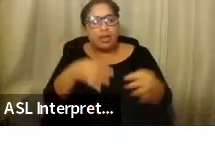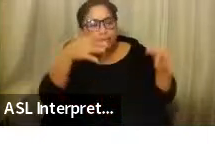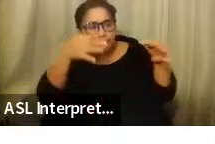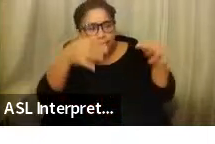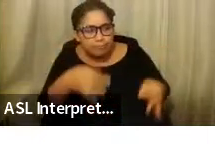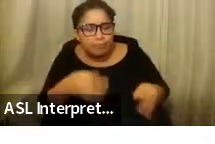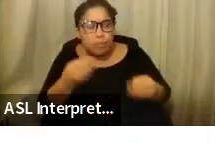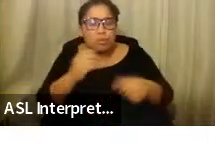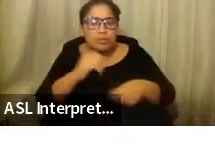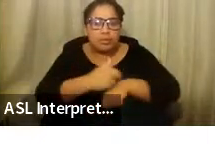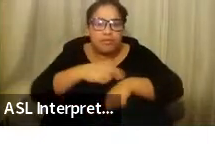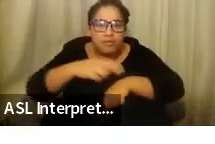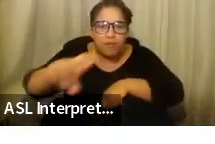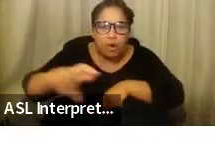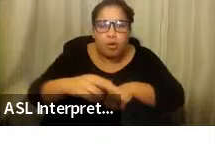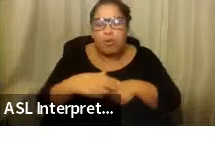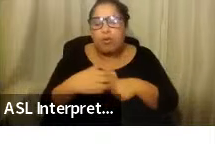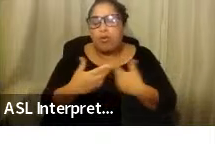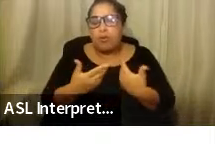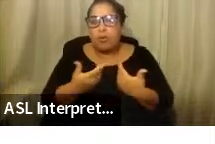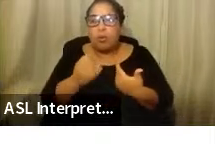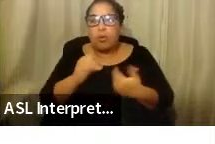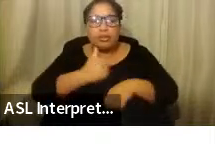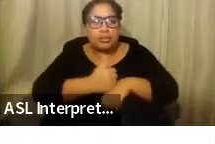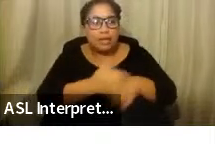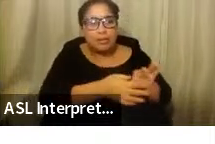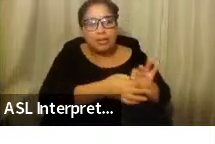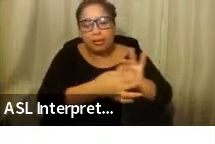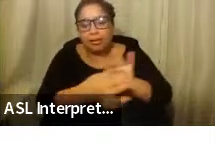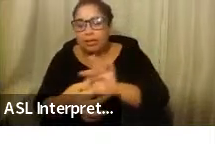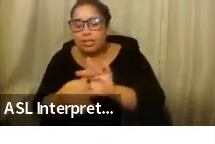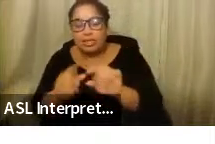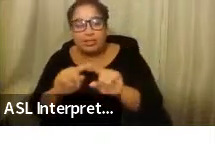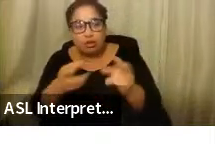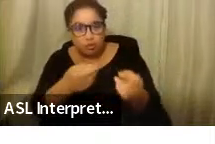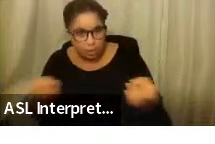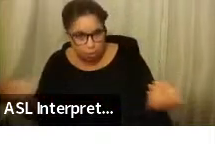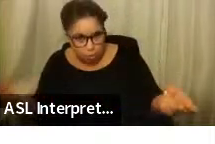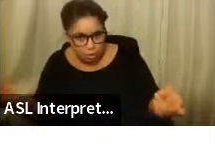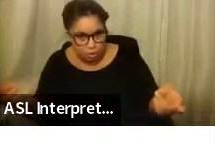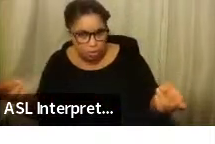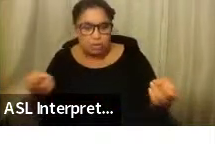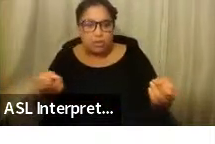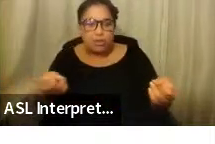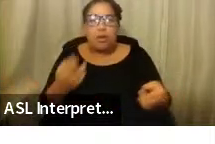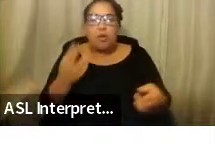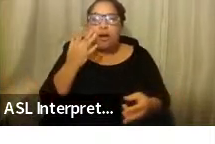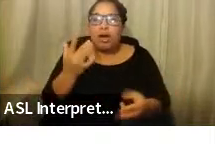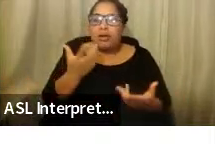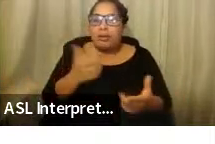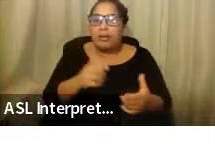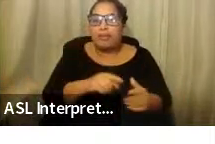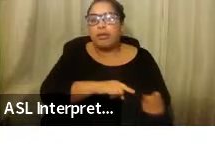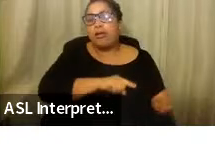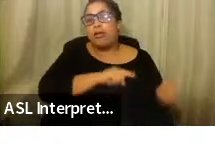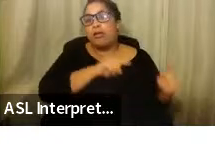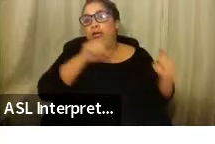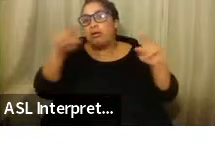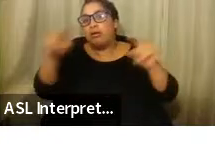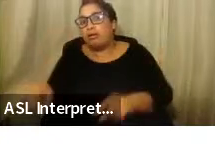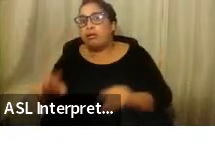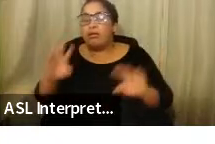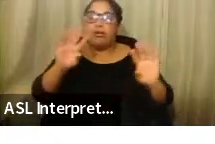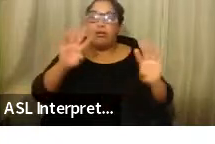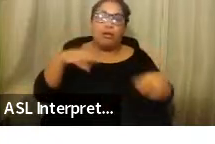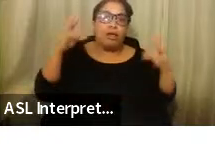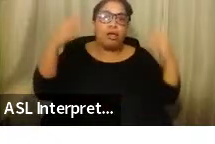earlier, or give them connections to resources so that they don't have to endure an ambulance transport